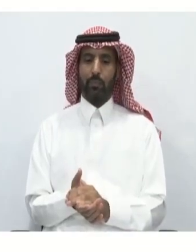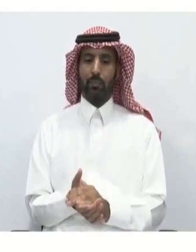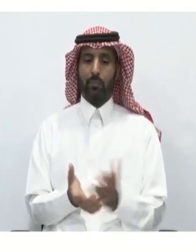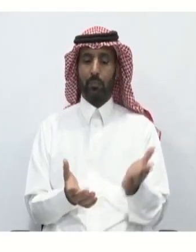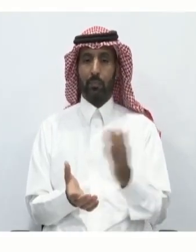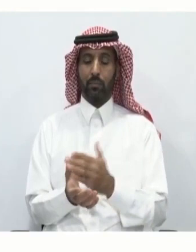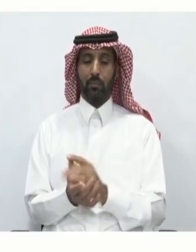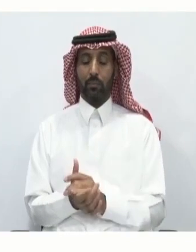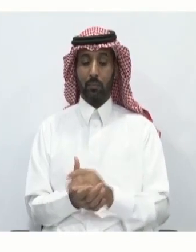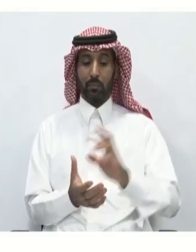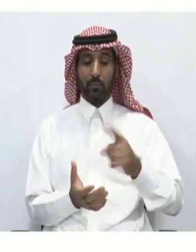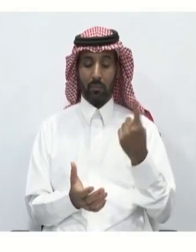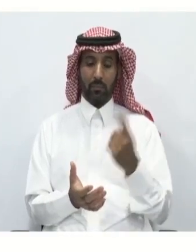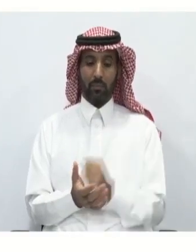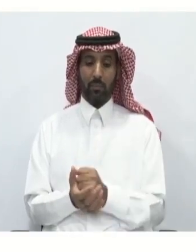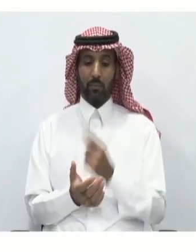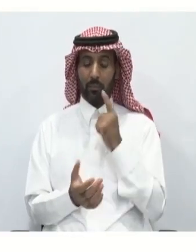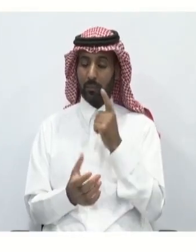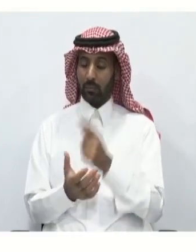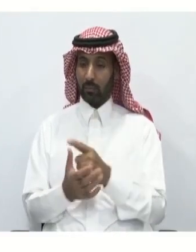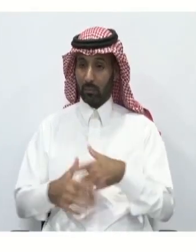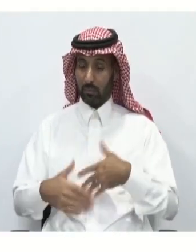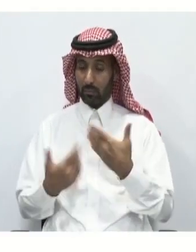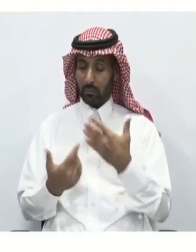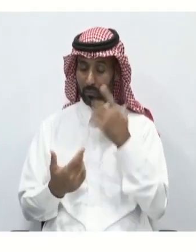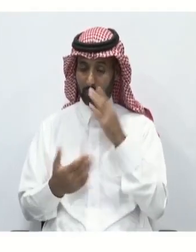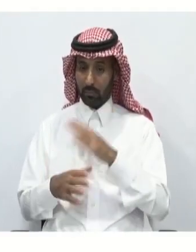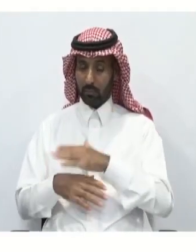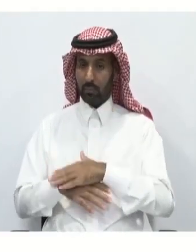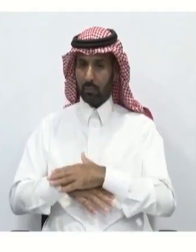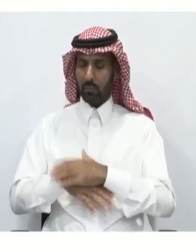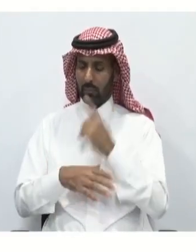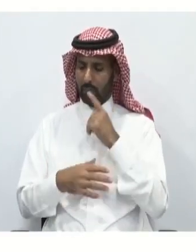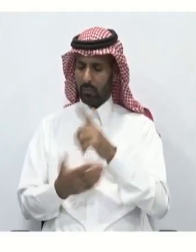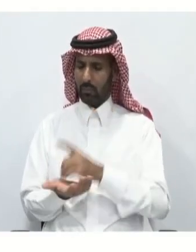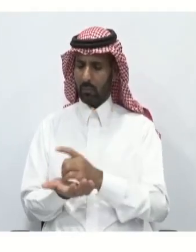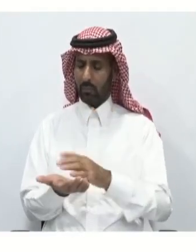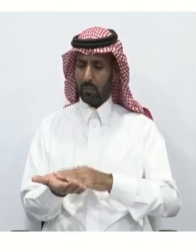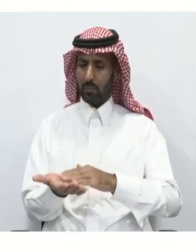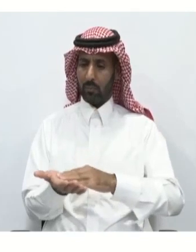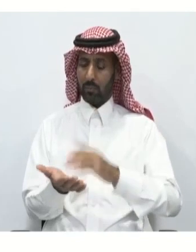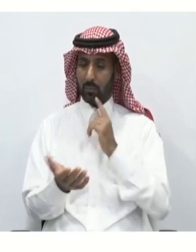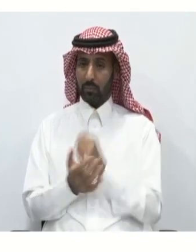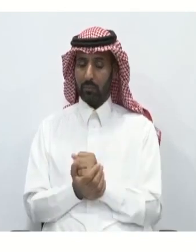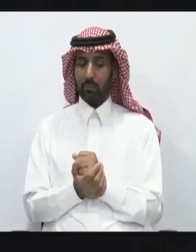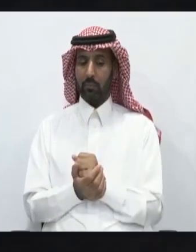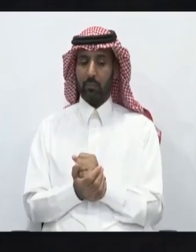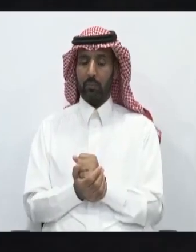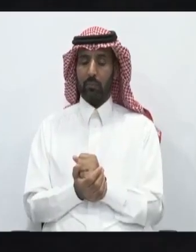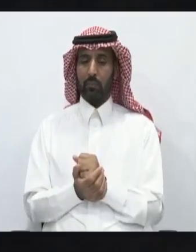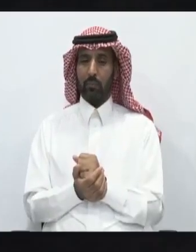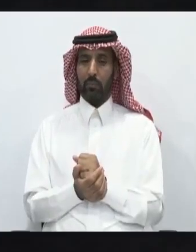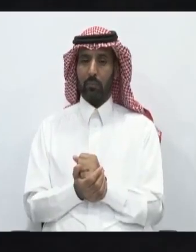So number one, respects local culture. Yes, ecotourism respects